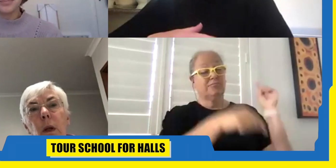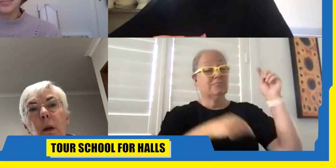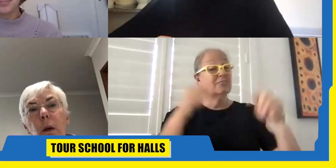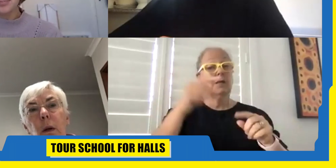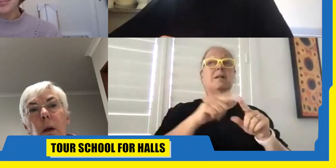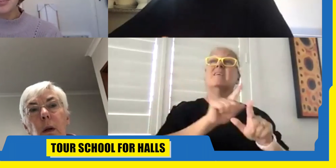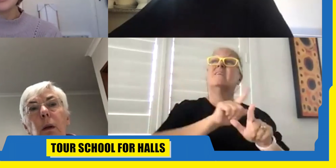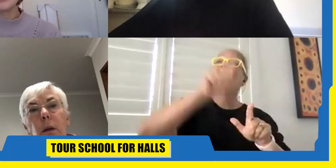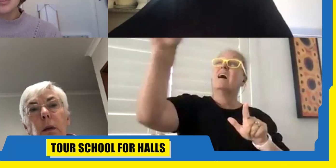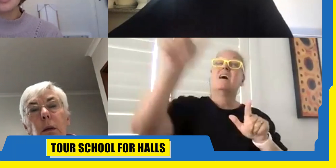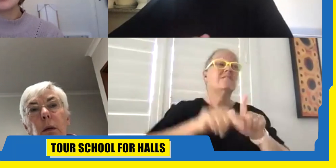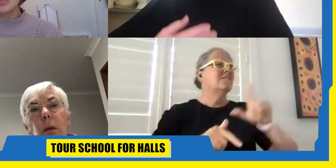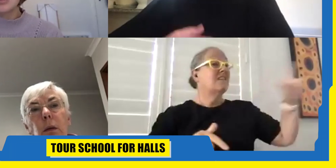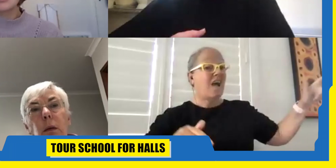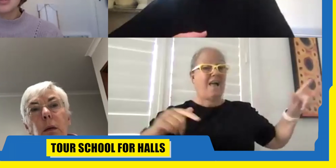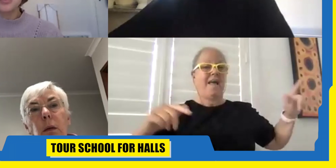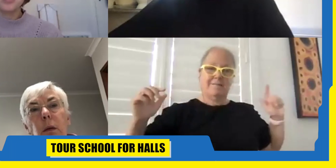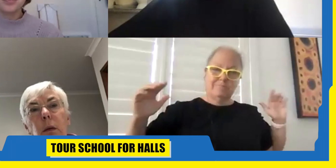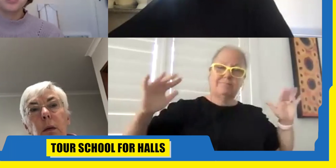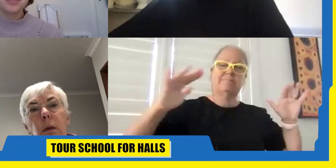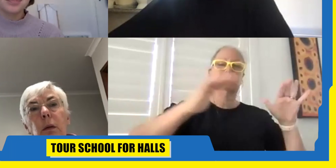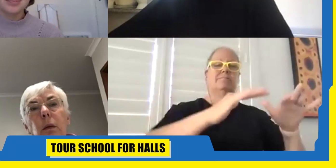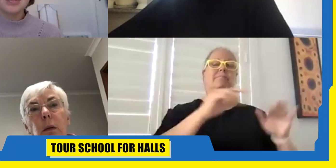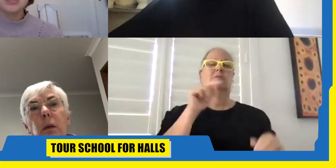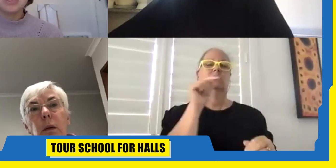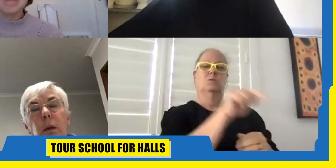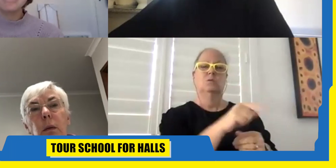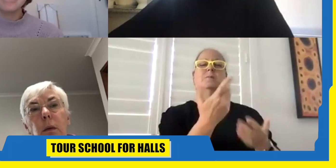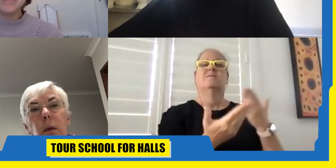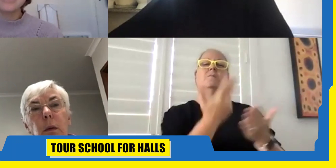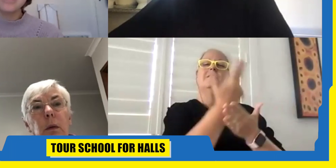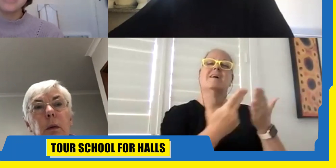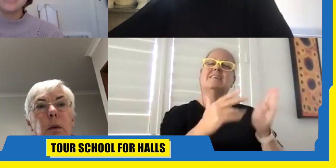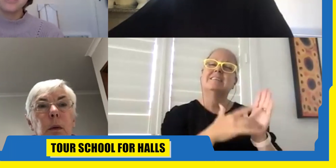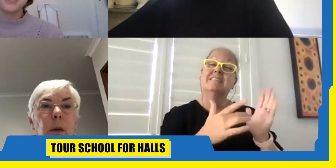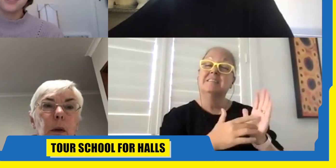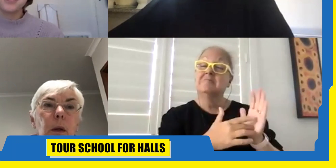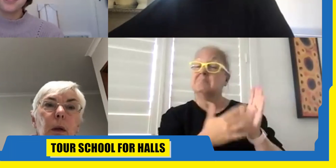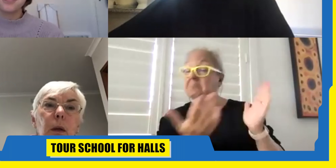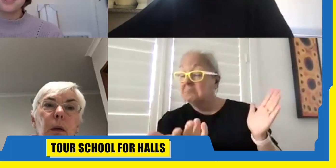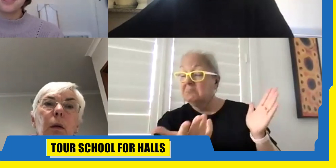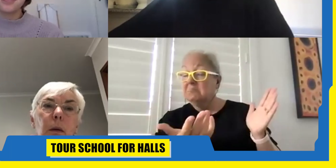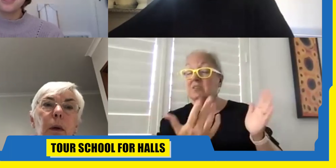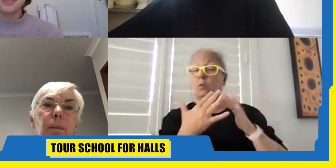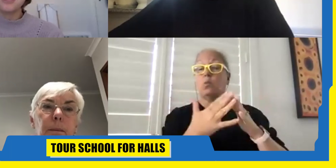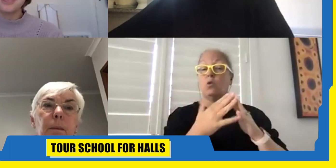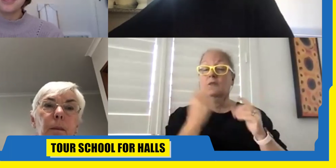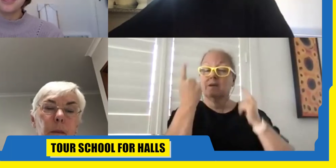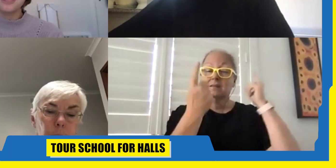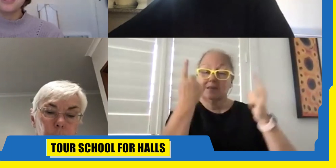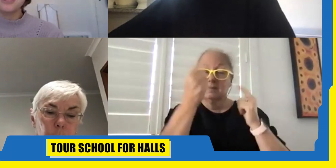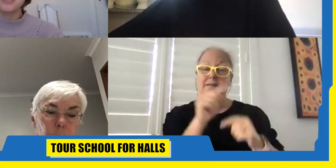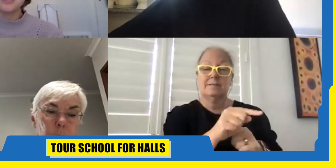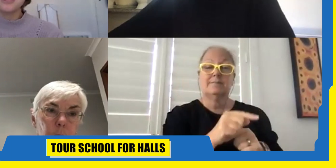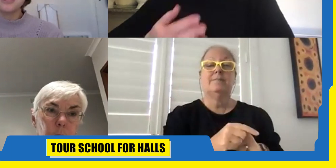further away than would come into the Performing Arts Centre. So I think that's definitely something to try. Yeah. And